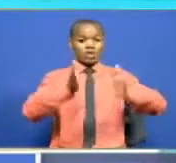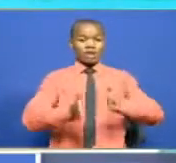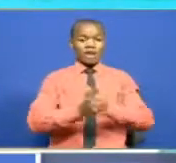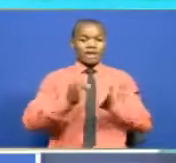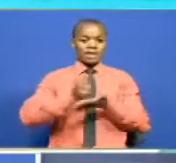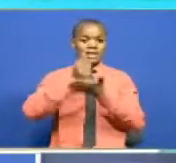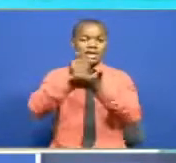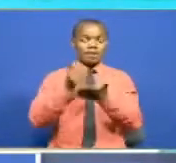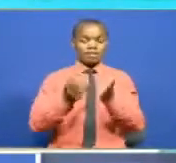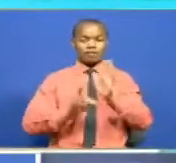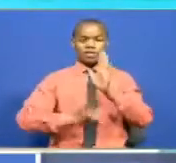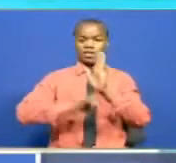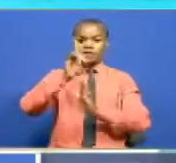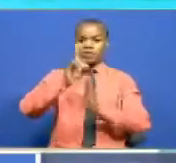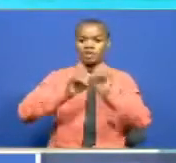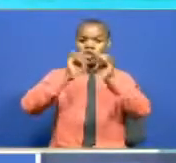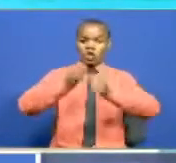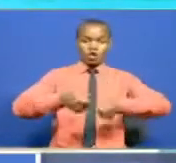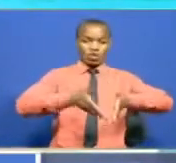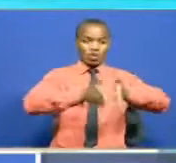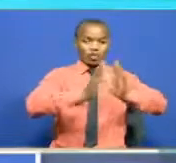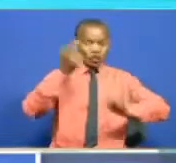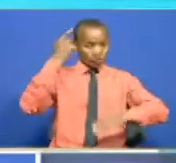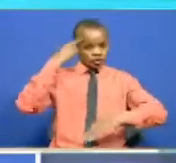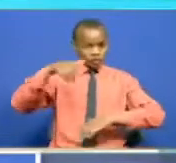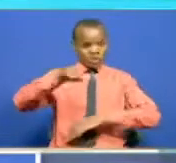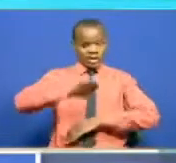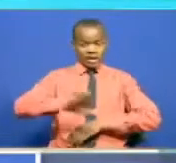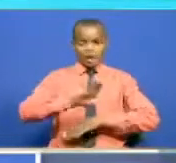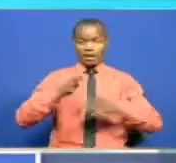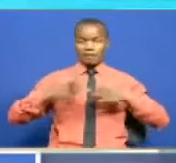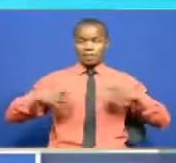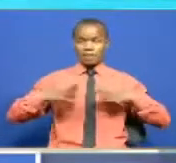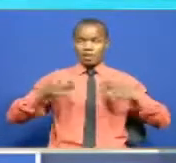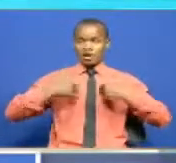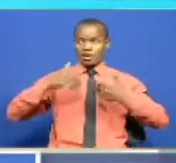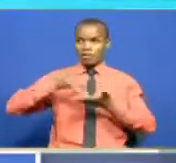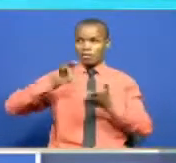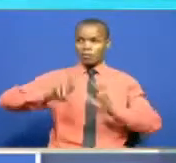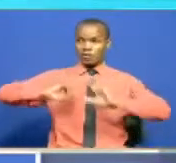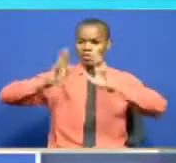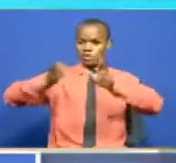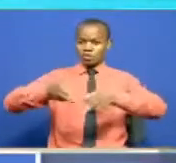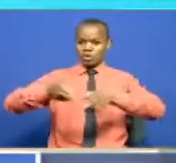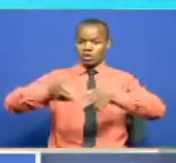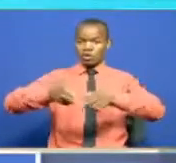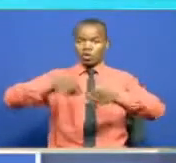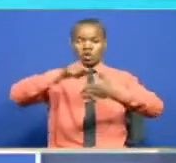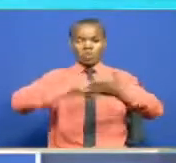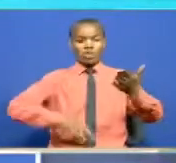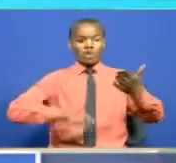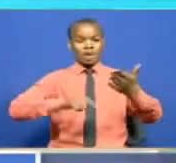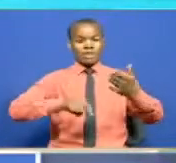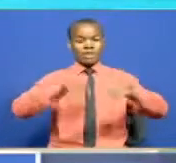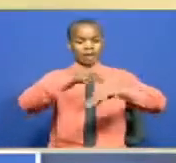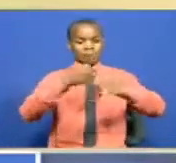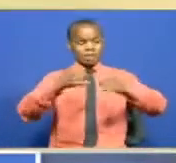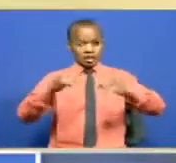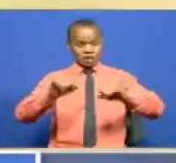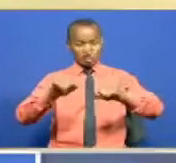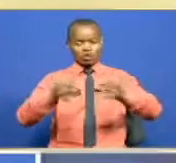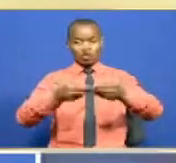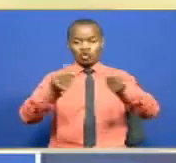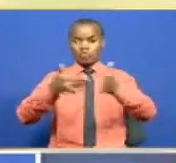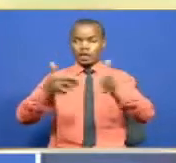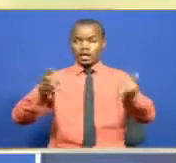new clinical research modified for the region's population. Caroline Kamau with the details of the renewed on